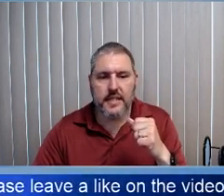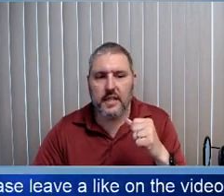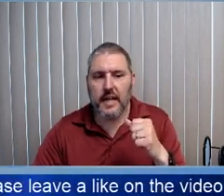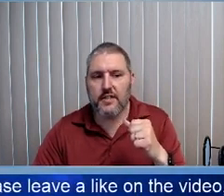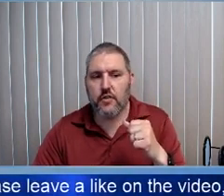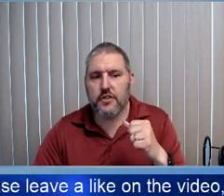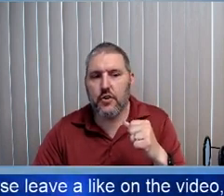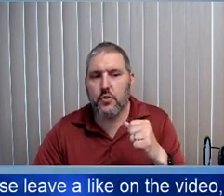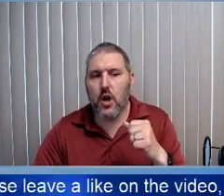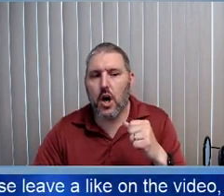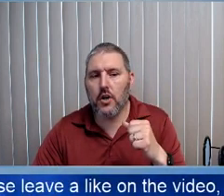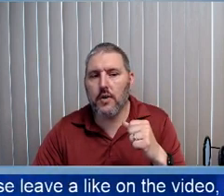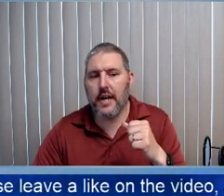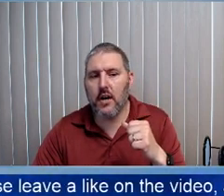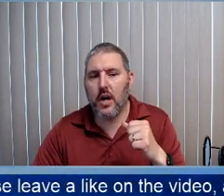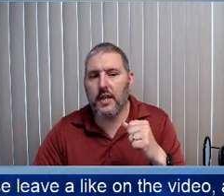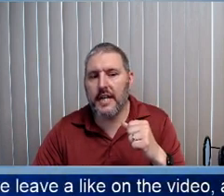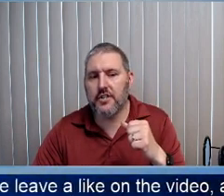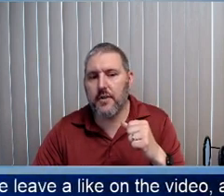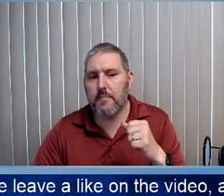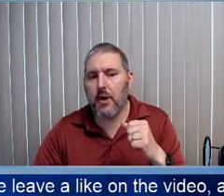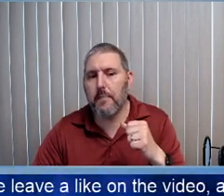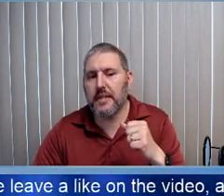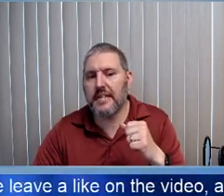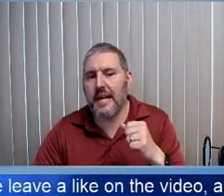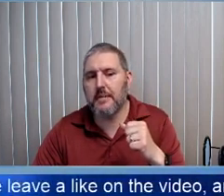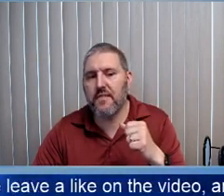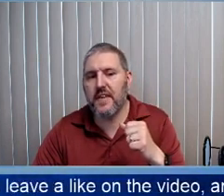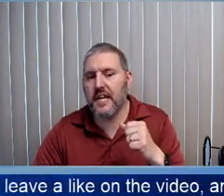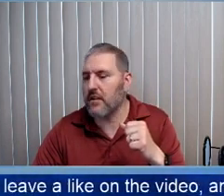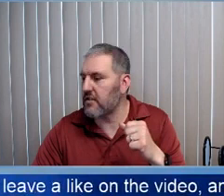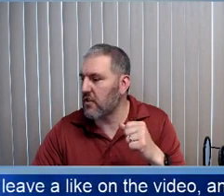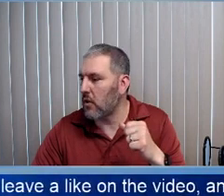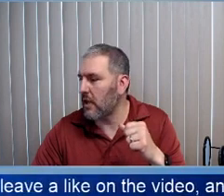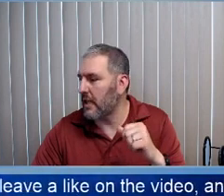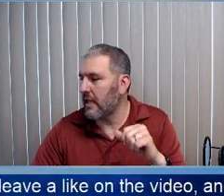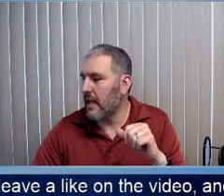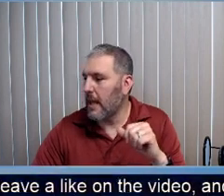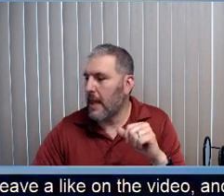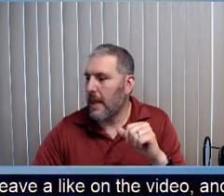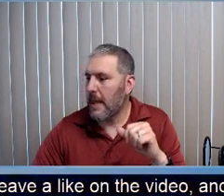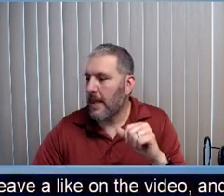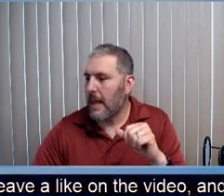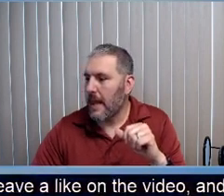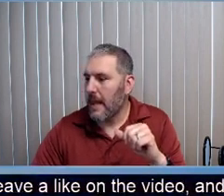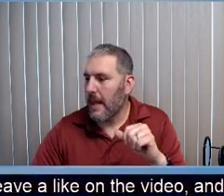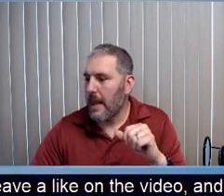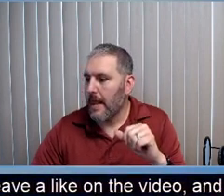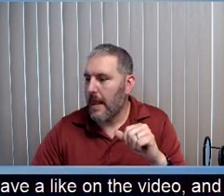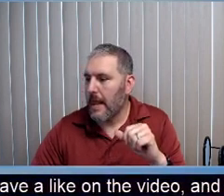Look at this. Electra Tune Auto Care on Lake Street. Property damage, vehicle stolen.